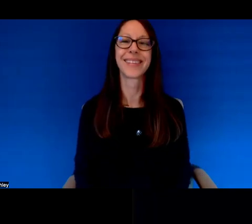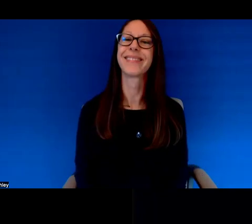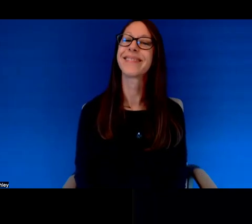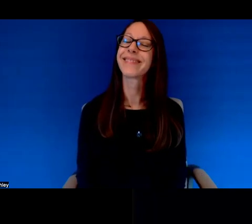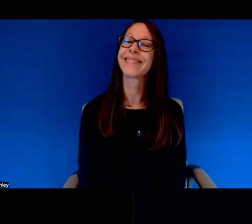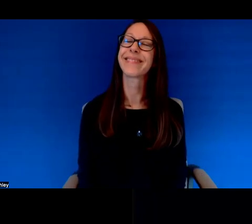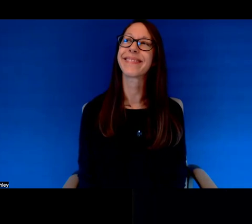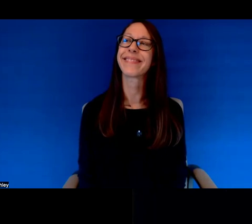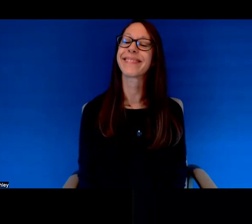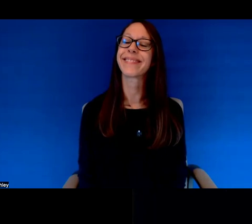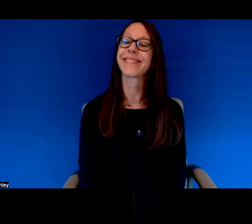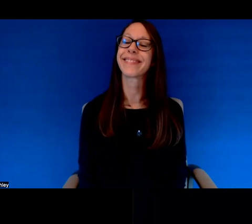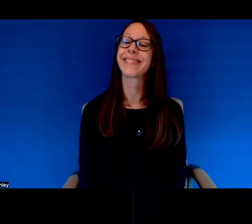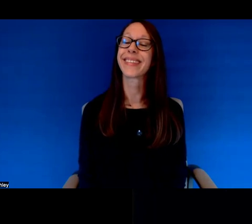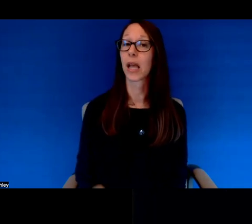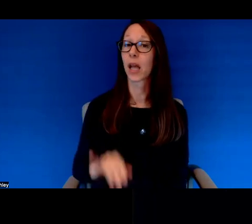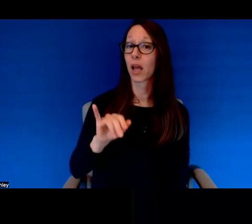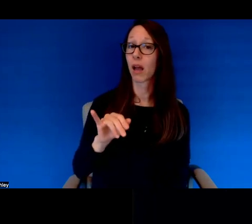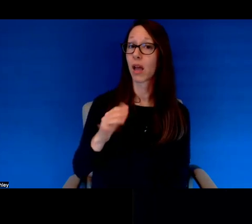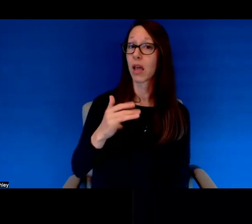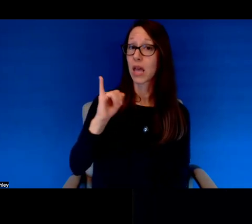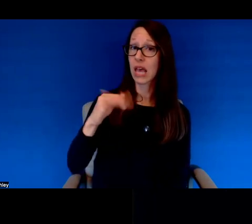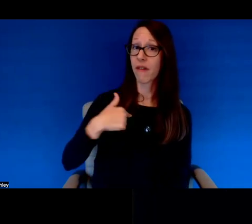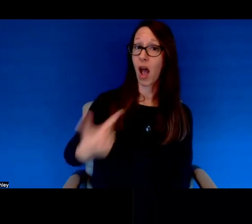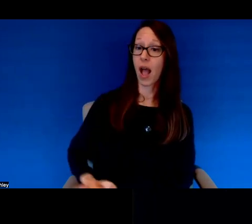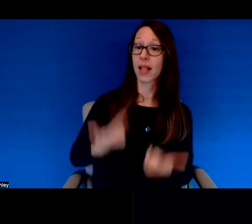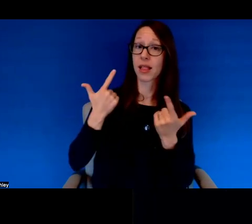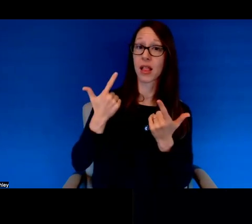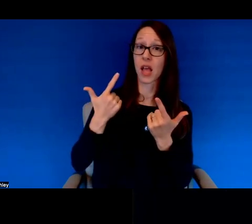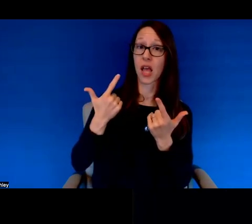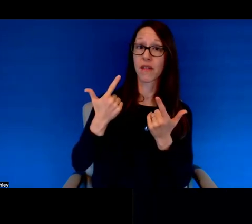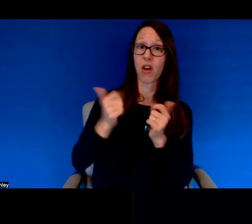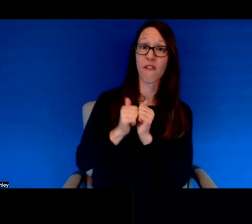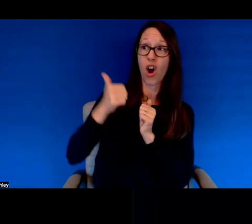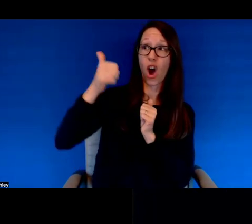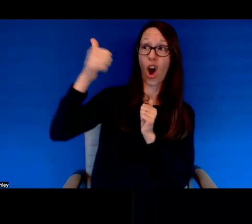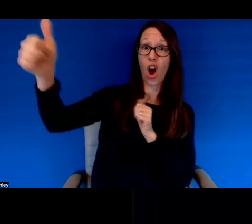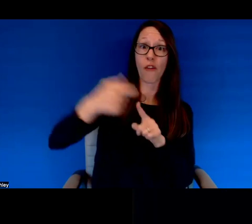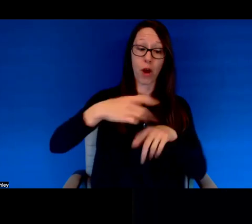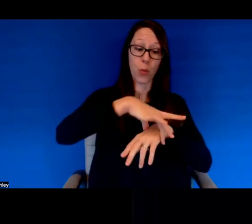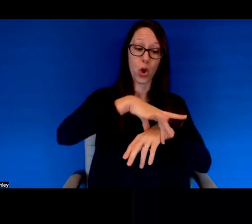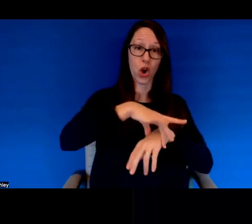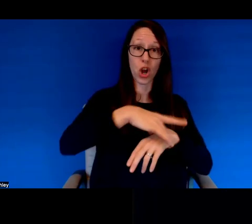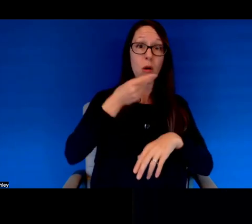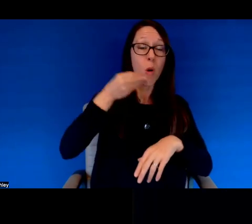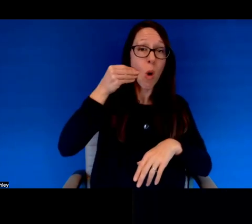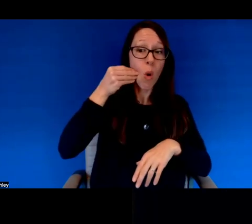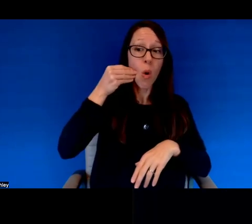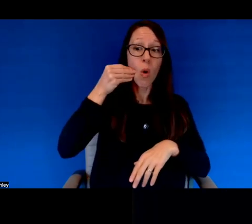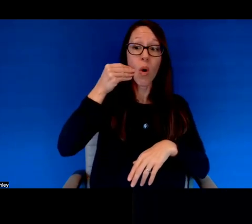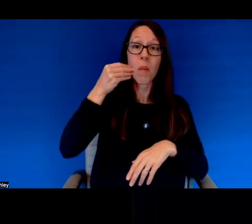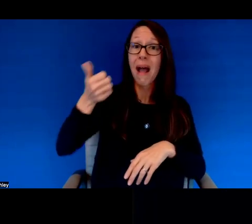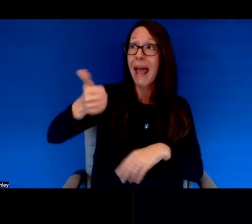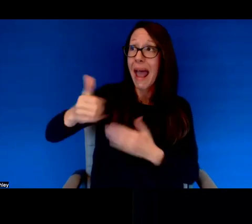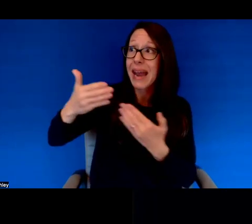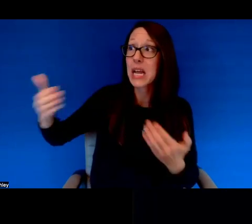I would imagine if I was to be on a spaceship and far away from my home, having any little